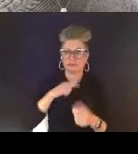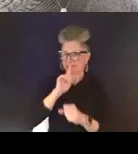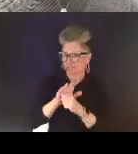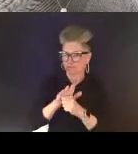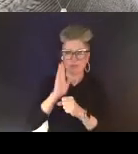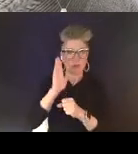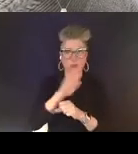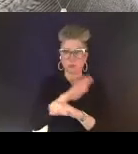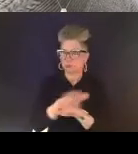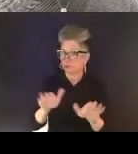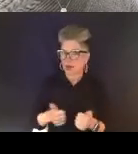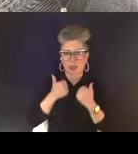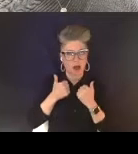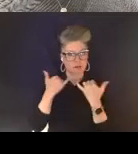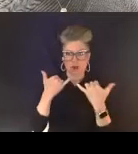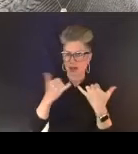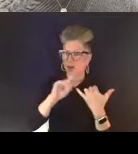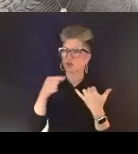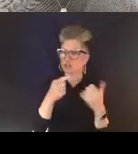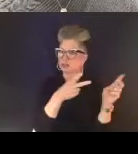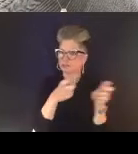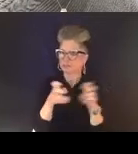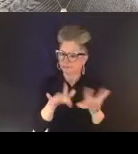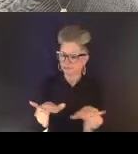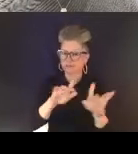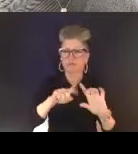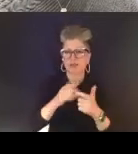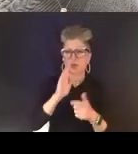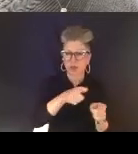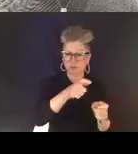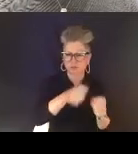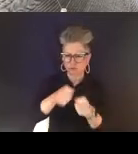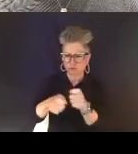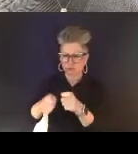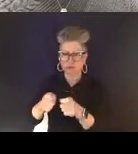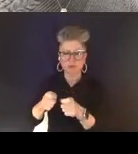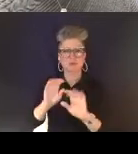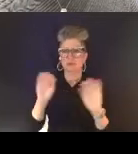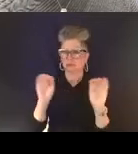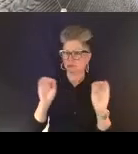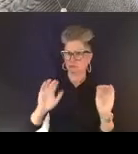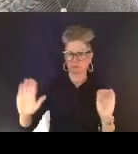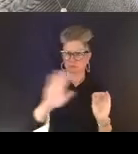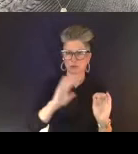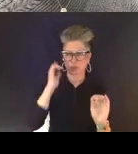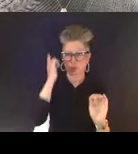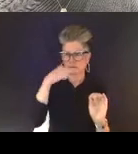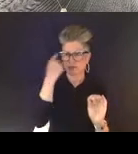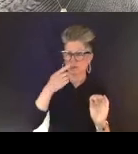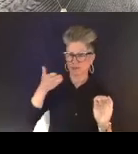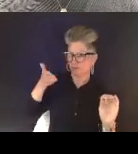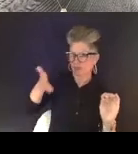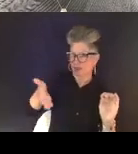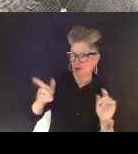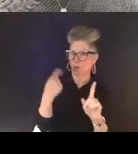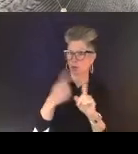are not going live right now. This is just being recorded, and then we will edit that recording so that nobody's faces is on the recording when we